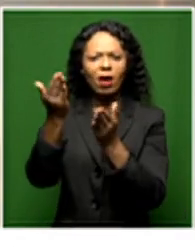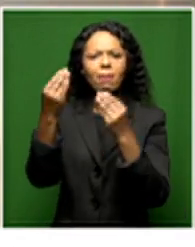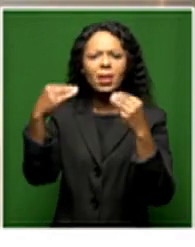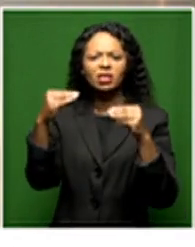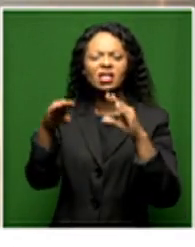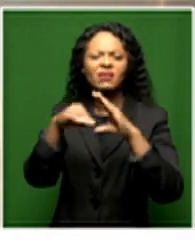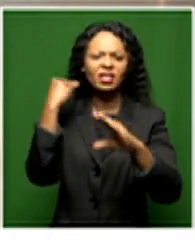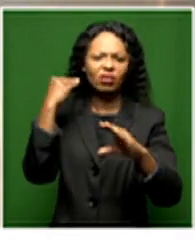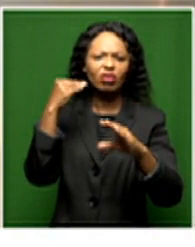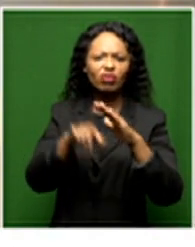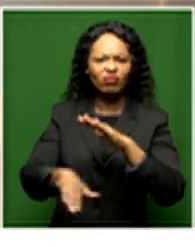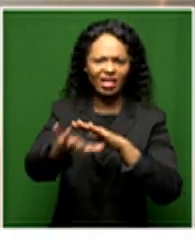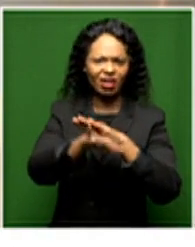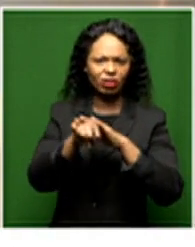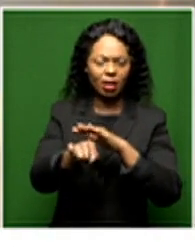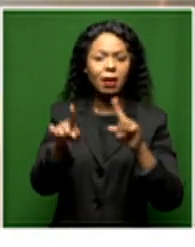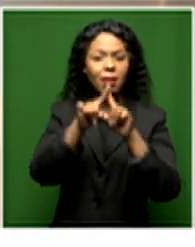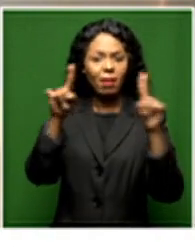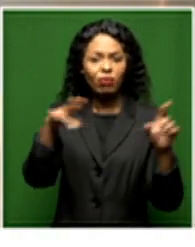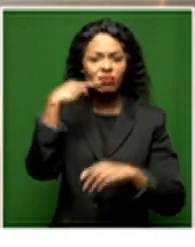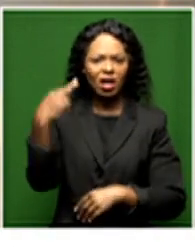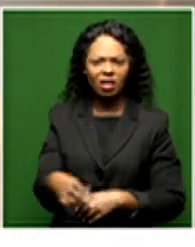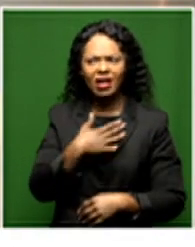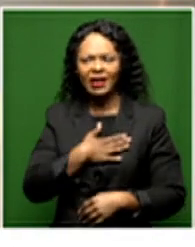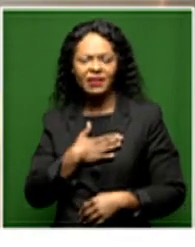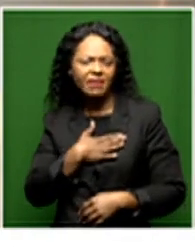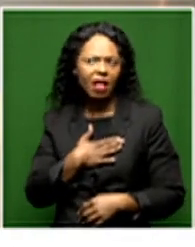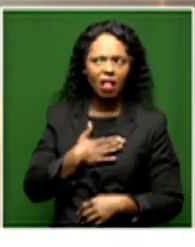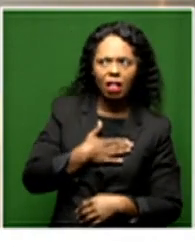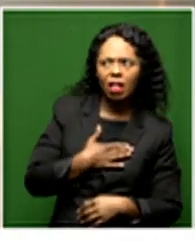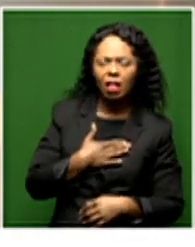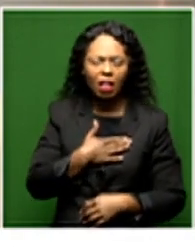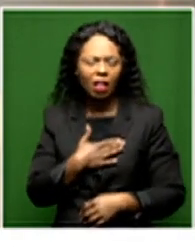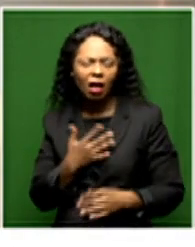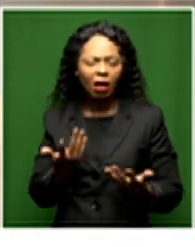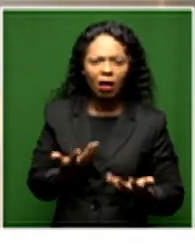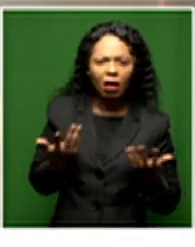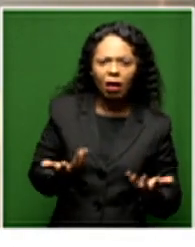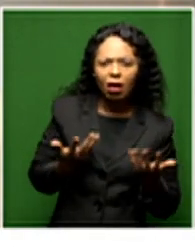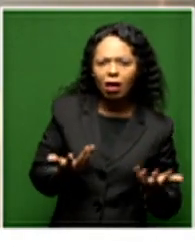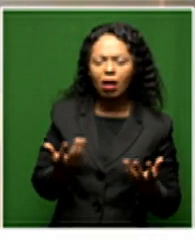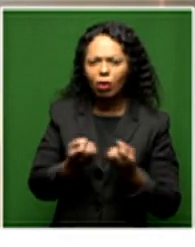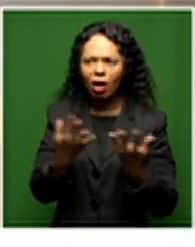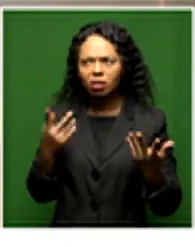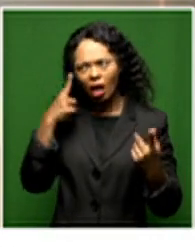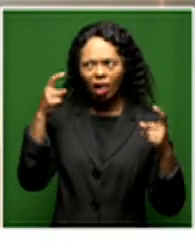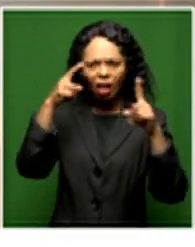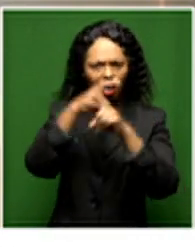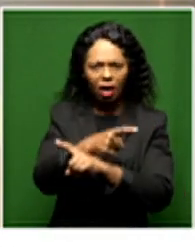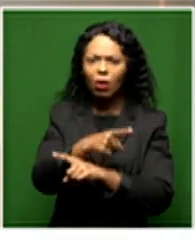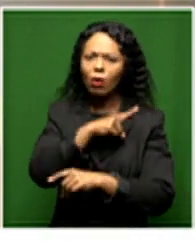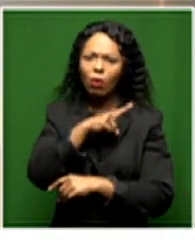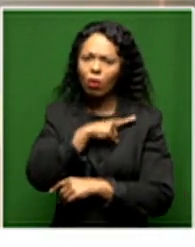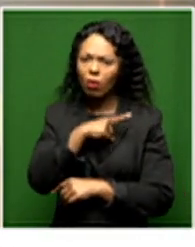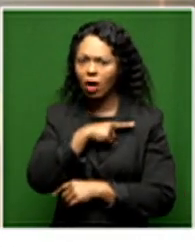well and good, but, in reality, it almost feels like this is a little bit of a contradiction if you consider that South